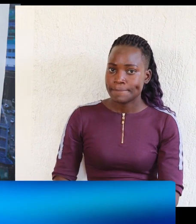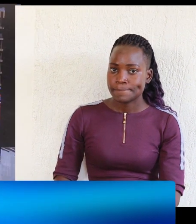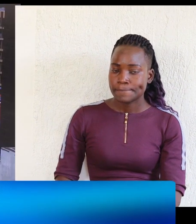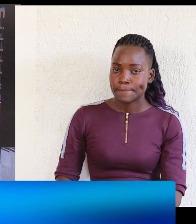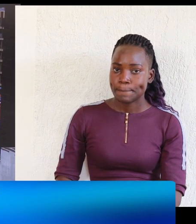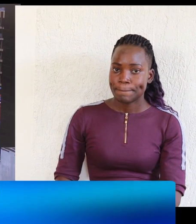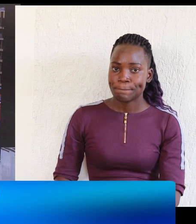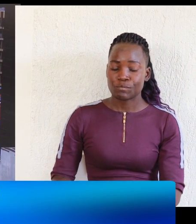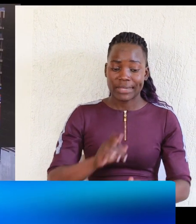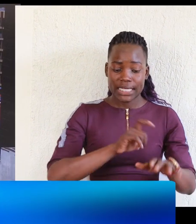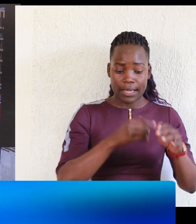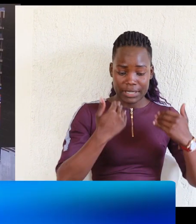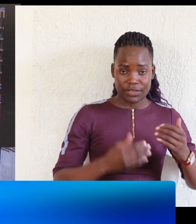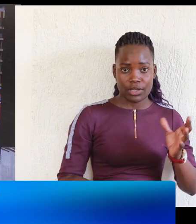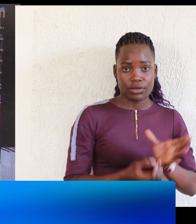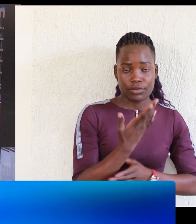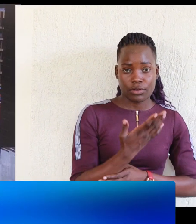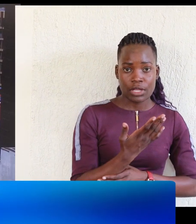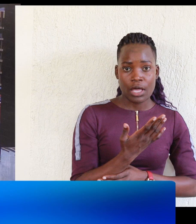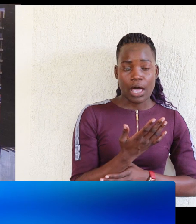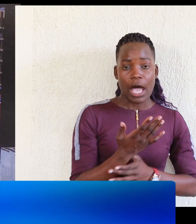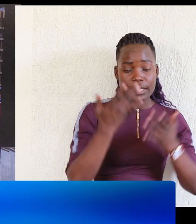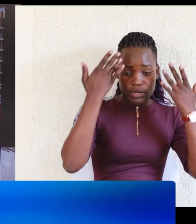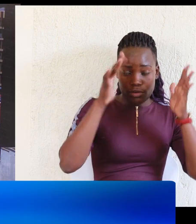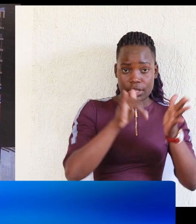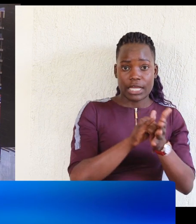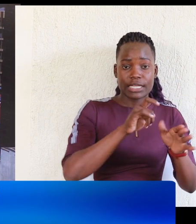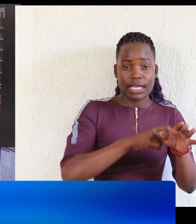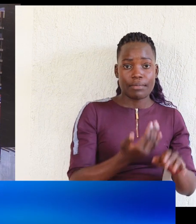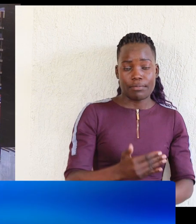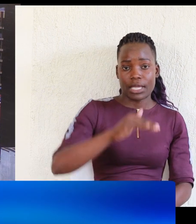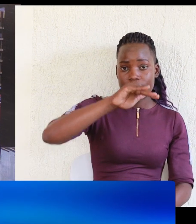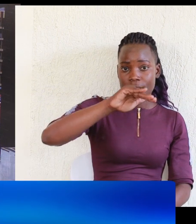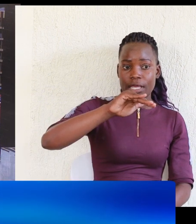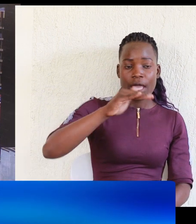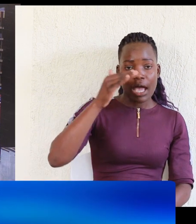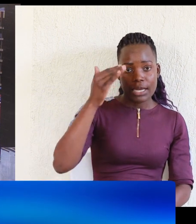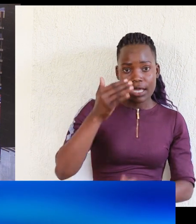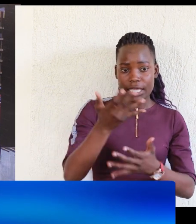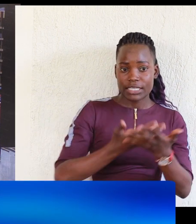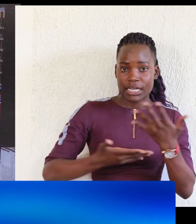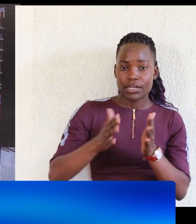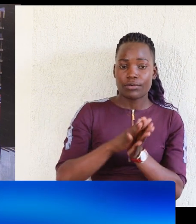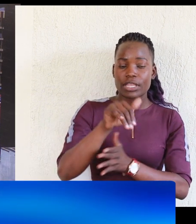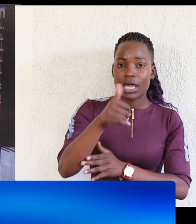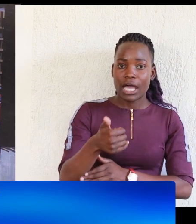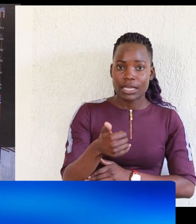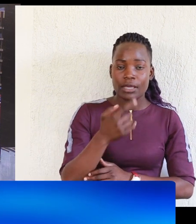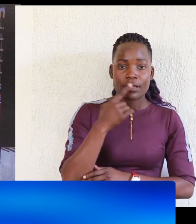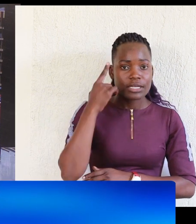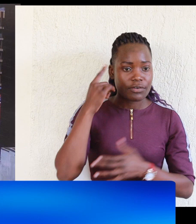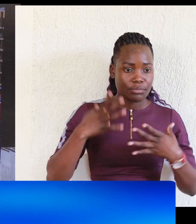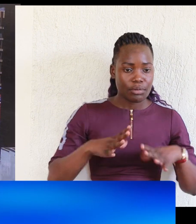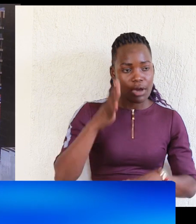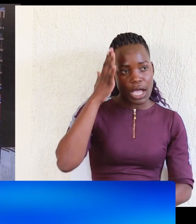self-acceptance? Exactly. When I was growing up, I didn't know that until when I was an adult. It's when I got to interact with other deaf people. It's when